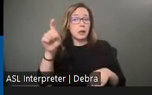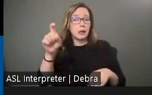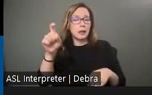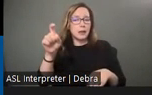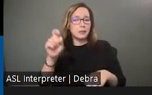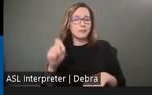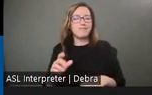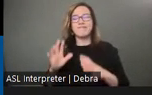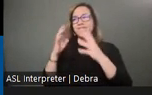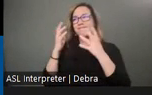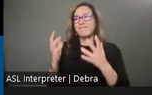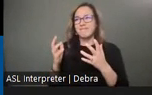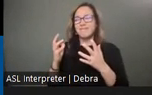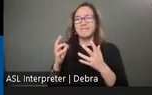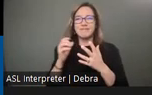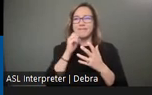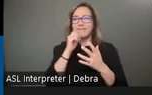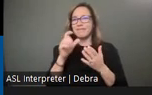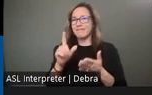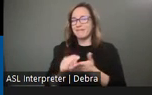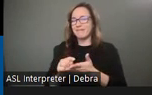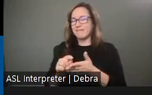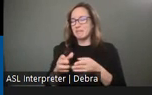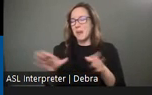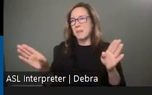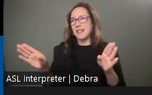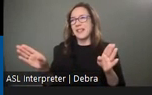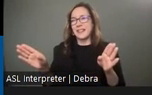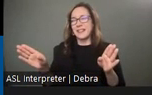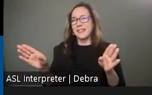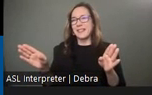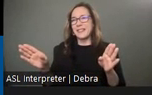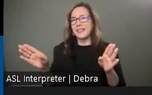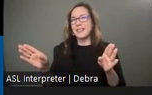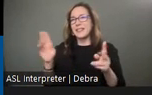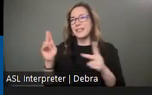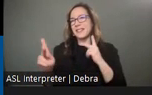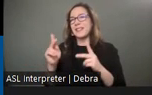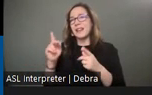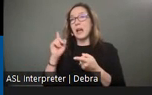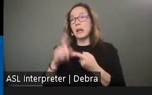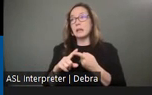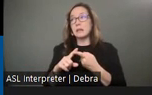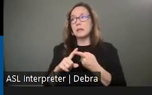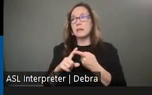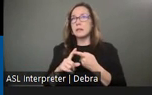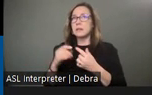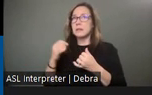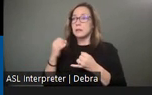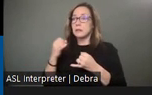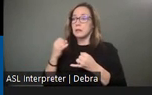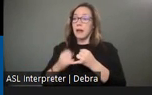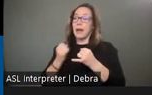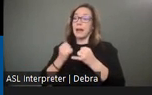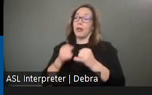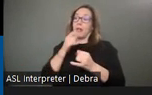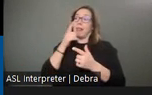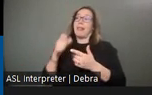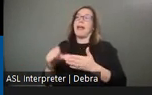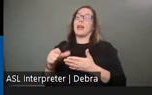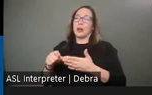Unfortunately, we're not publishing the drafts publicly until they actually are final letters. Once they are final, they will